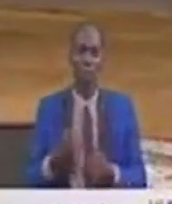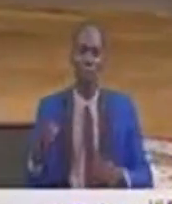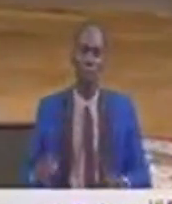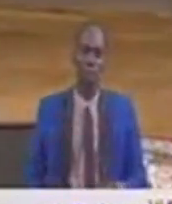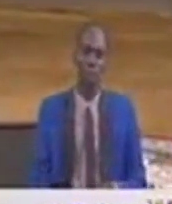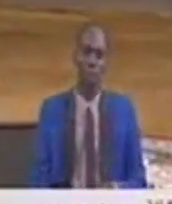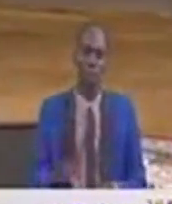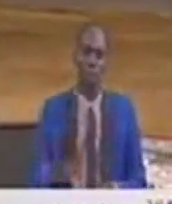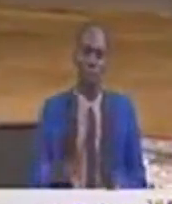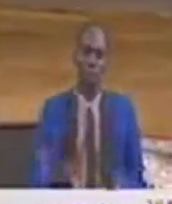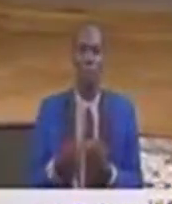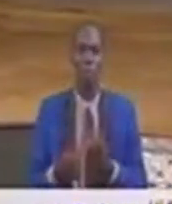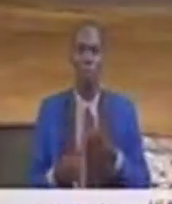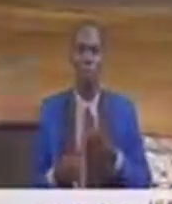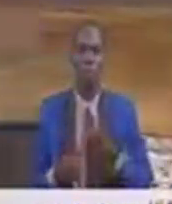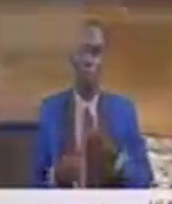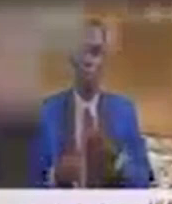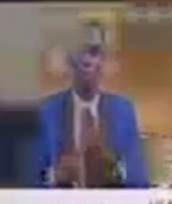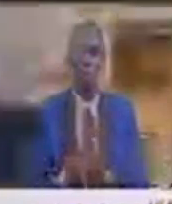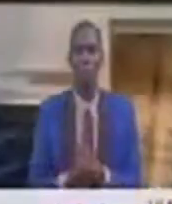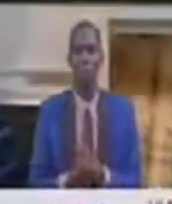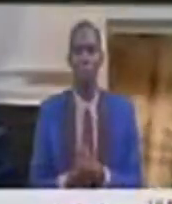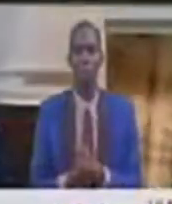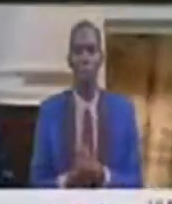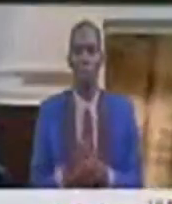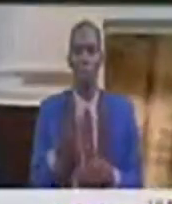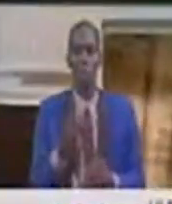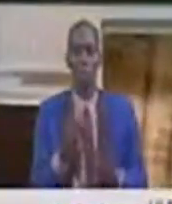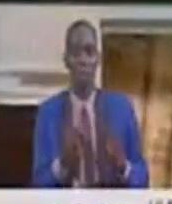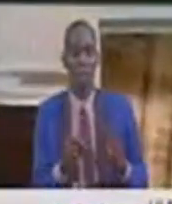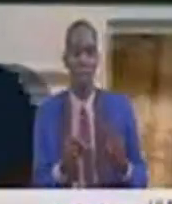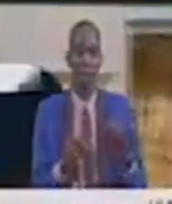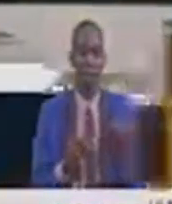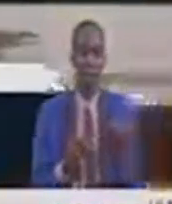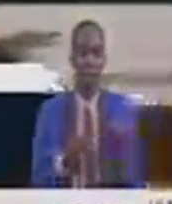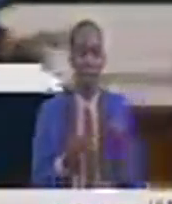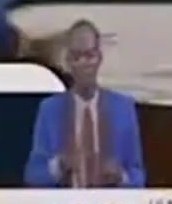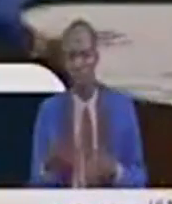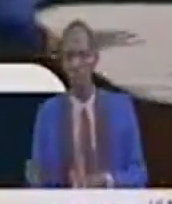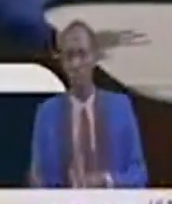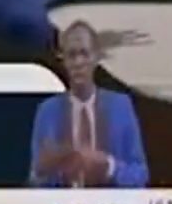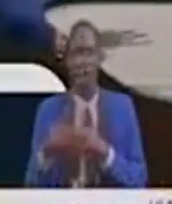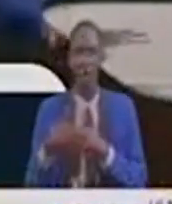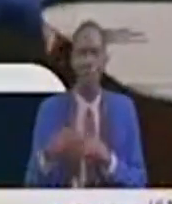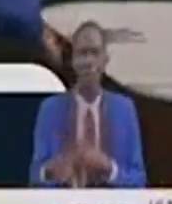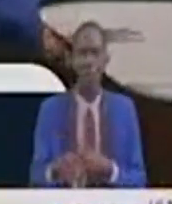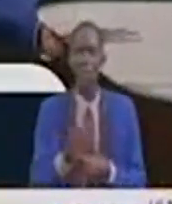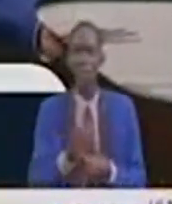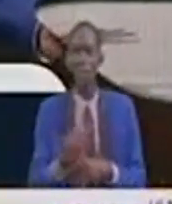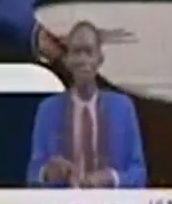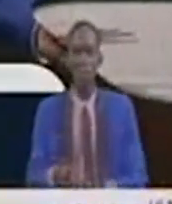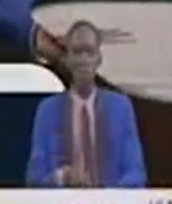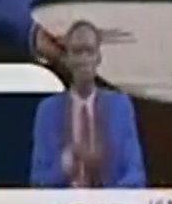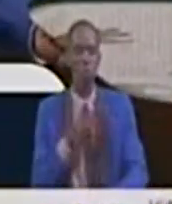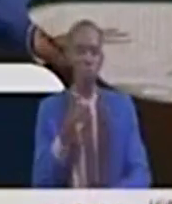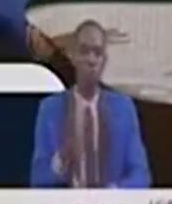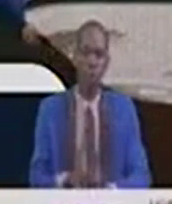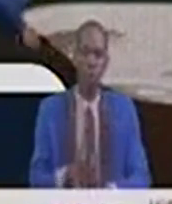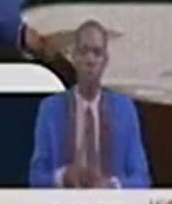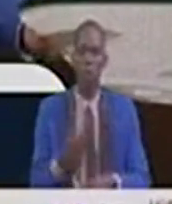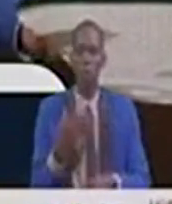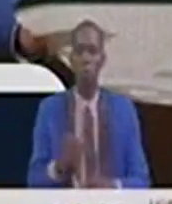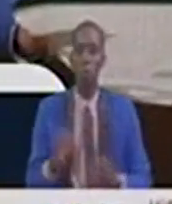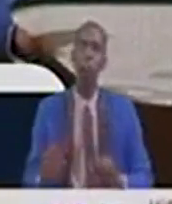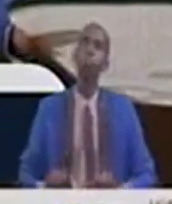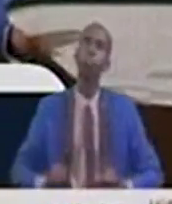three. Number three, we're looking at the second death after a lifetime of yielding